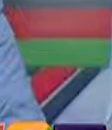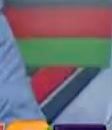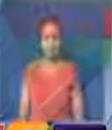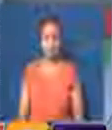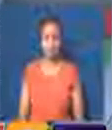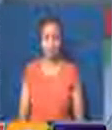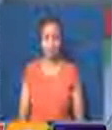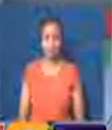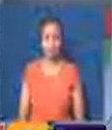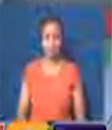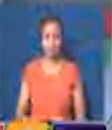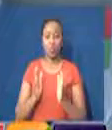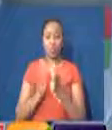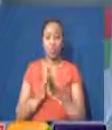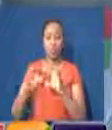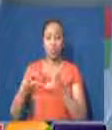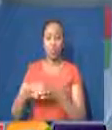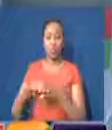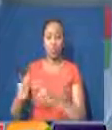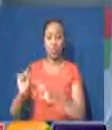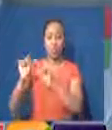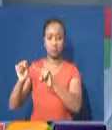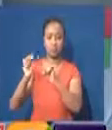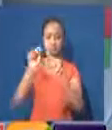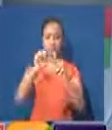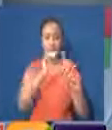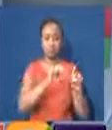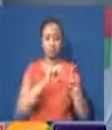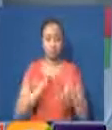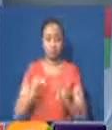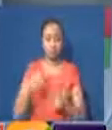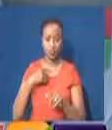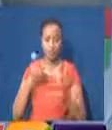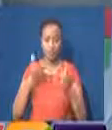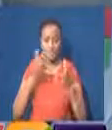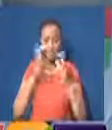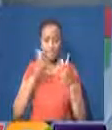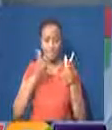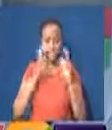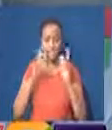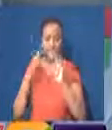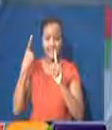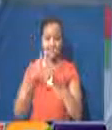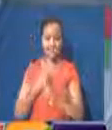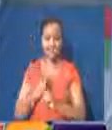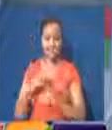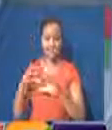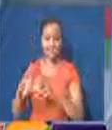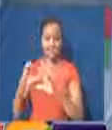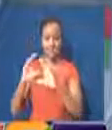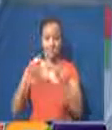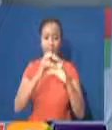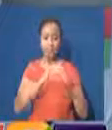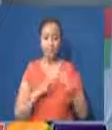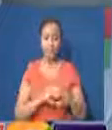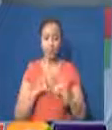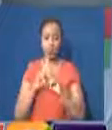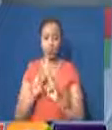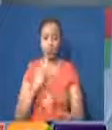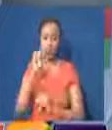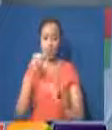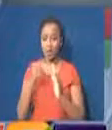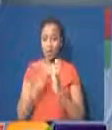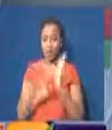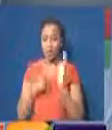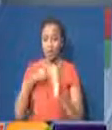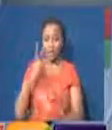to stakeholders in different parts of the country. And one of the things that emerged, which we could not close